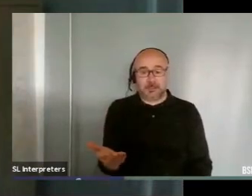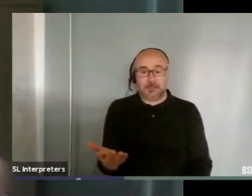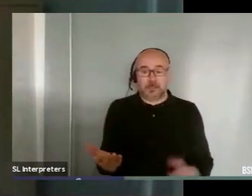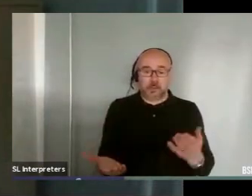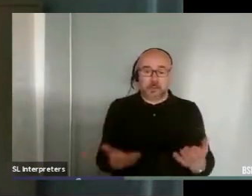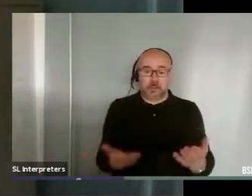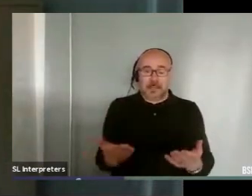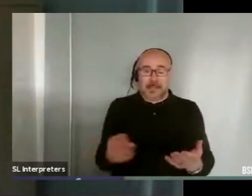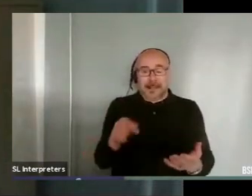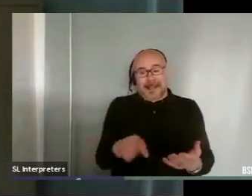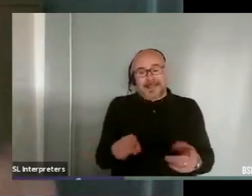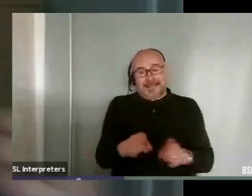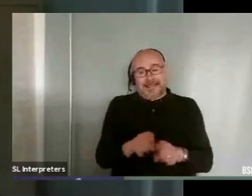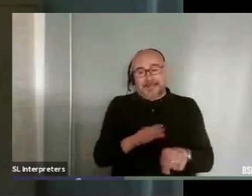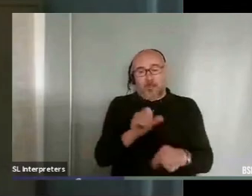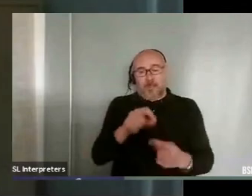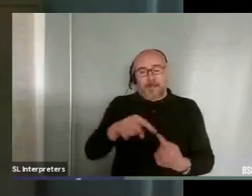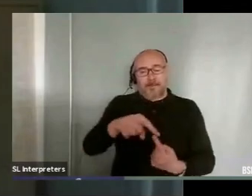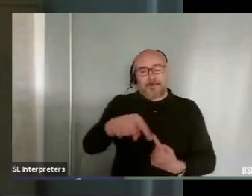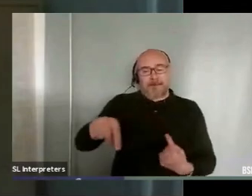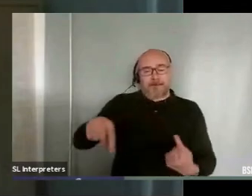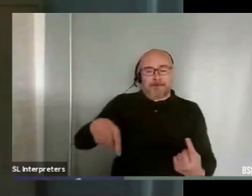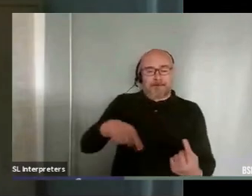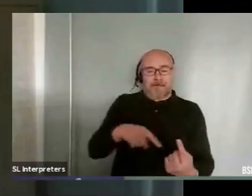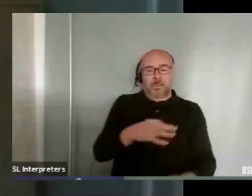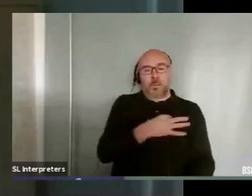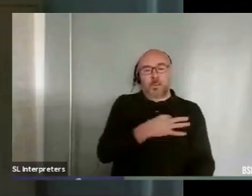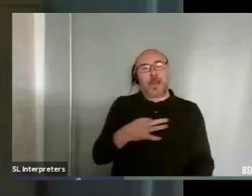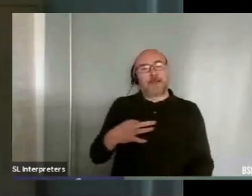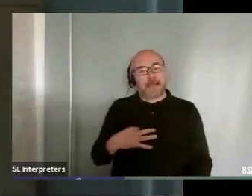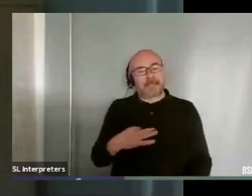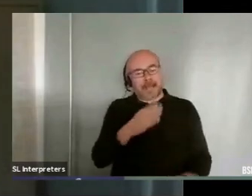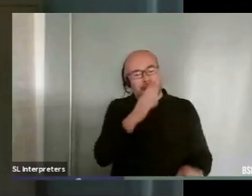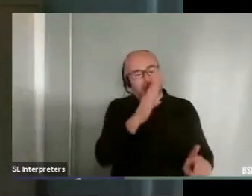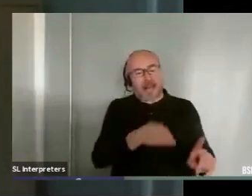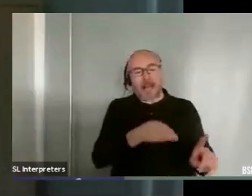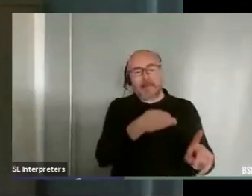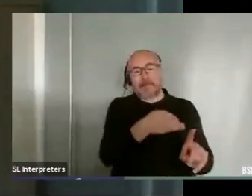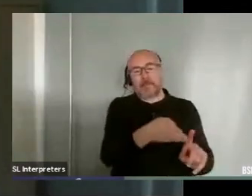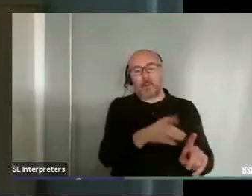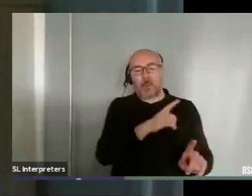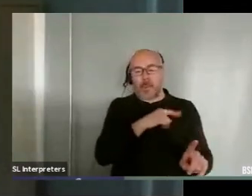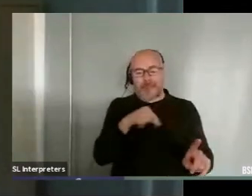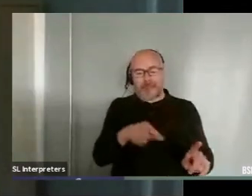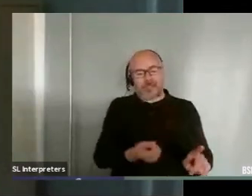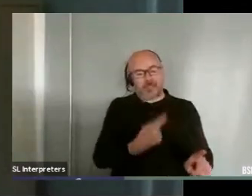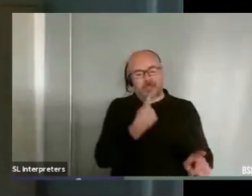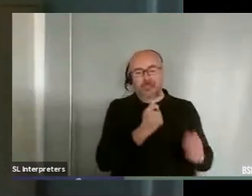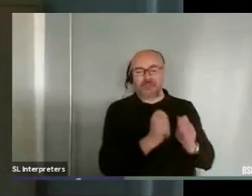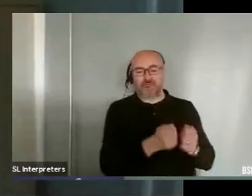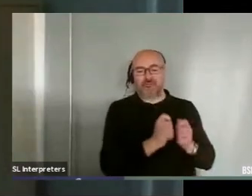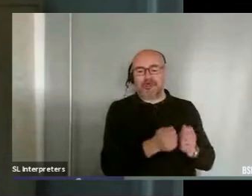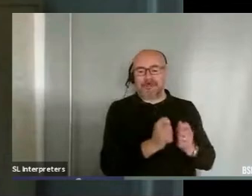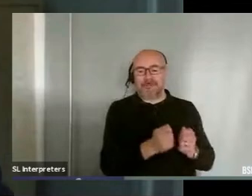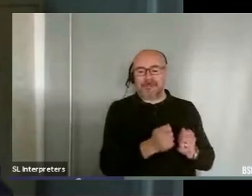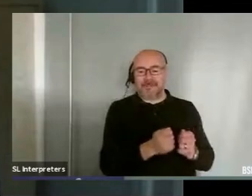back into like a little bit of a medical approach because it is a treatment, so I think that we have to have this balance all the time of not